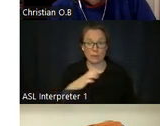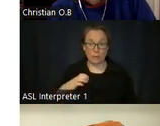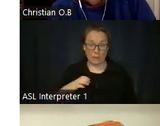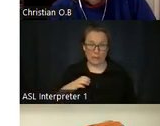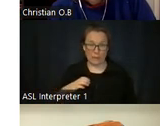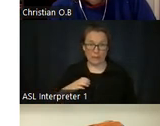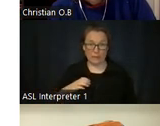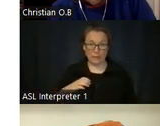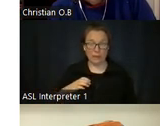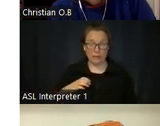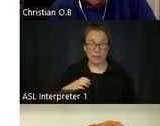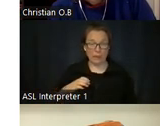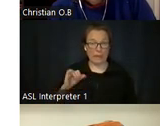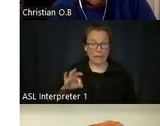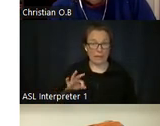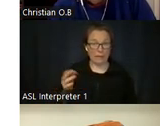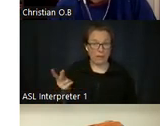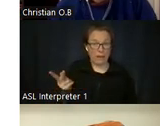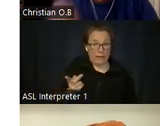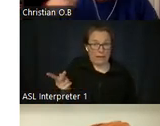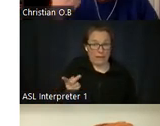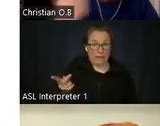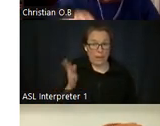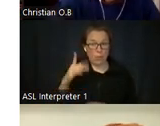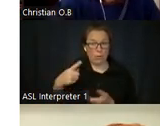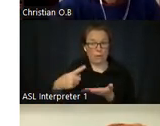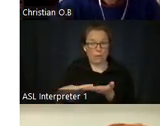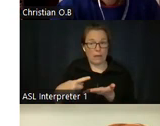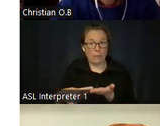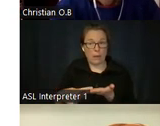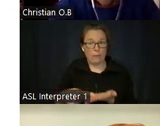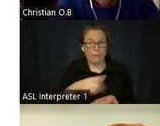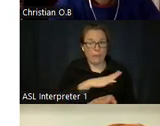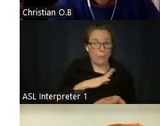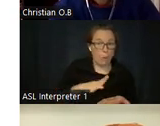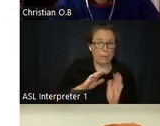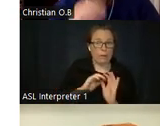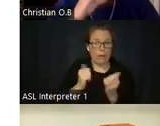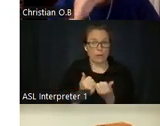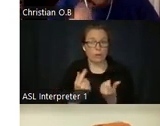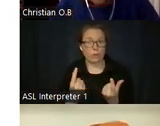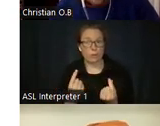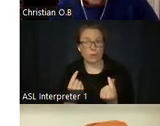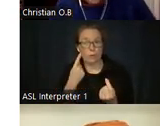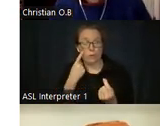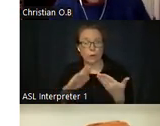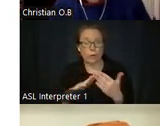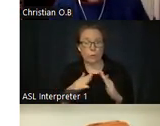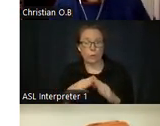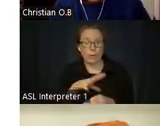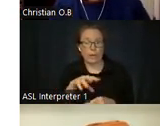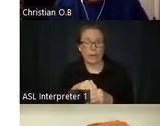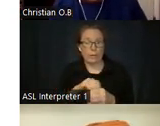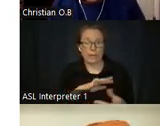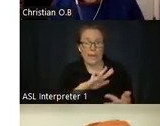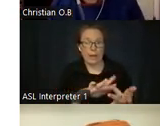of work are going to be covering what the board and agency do in terms of community engagement and outreach. Right. And that's